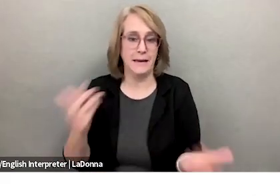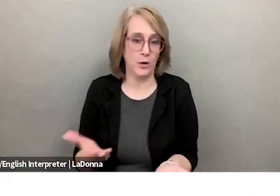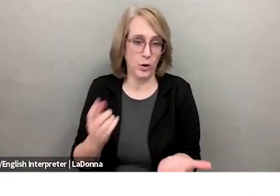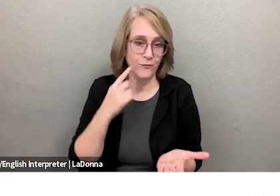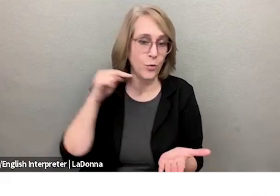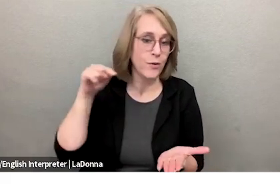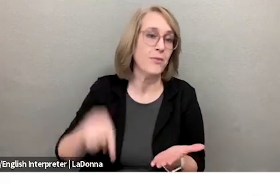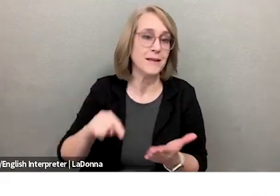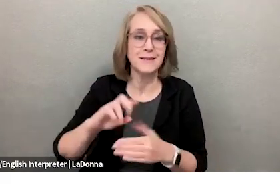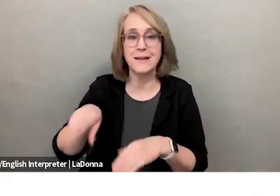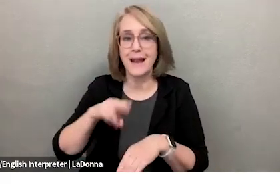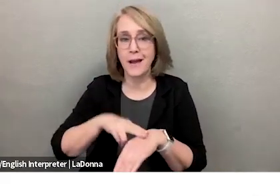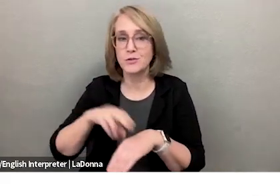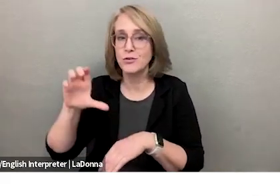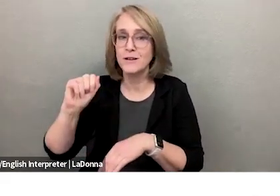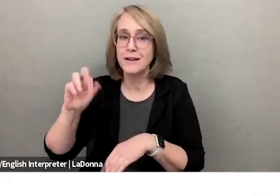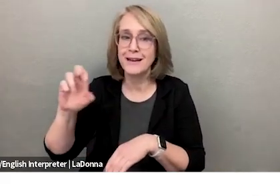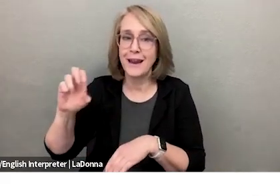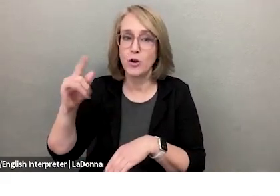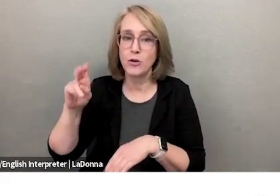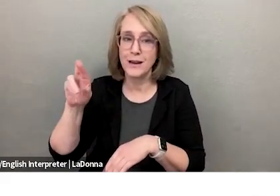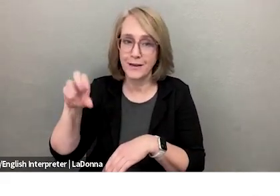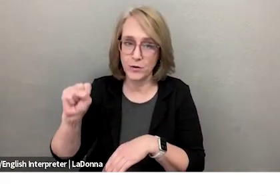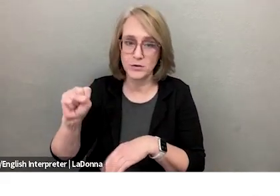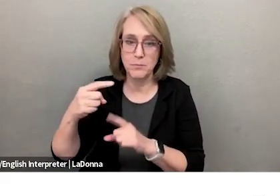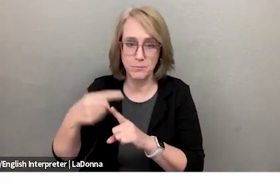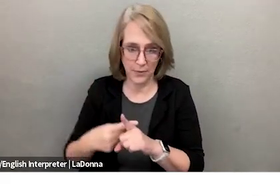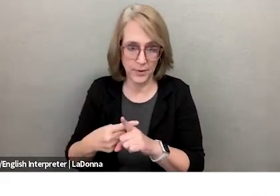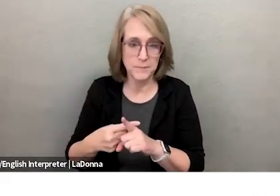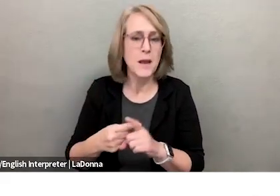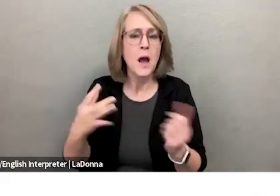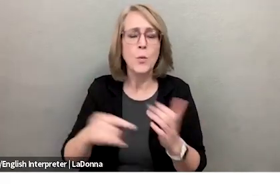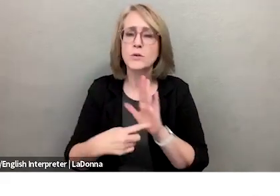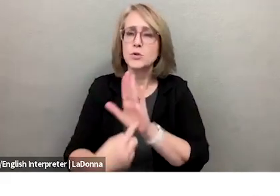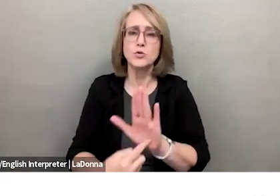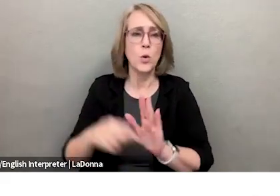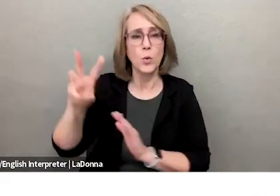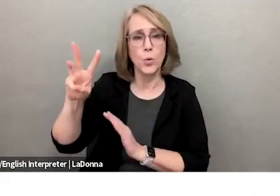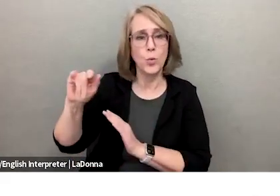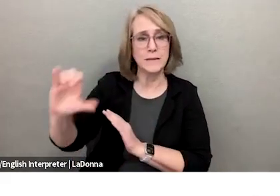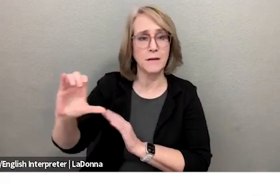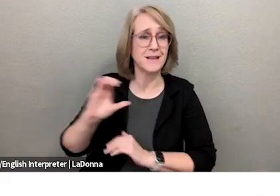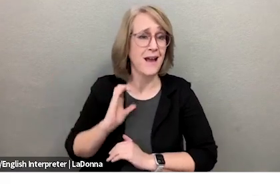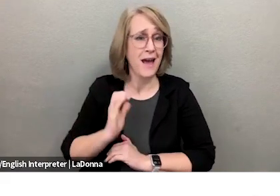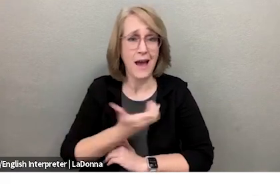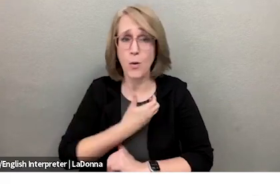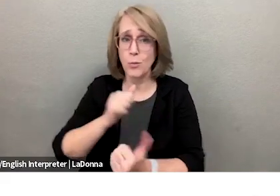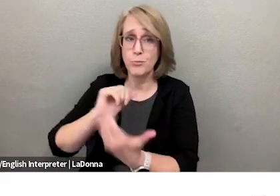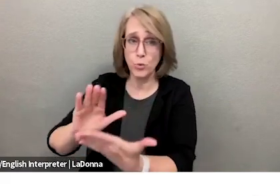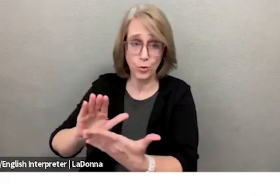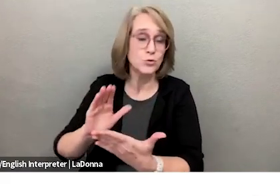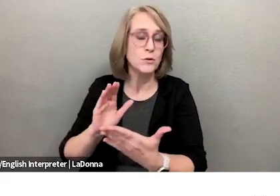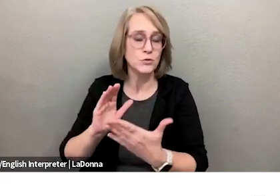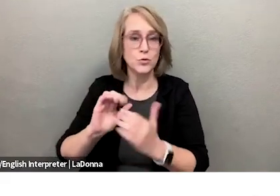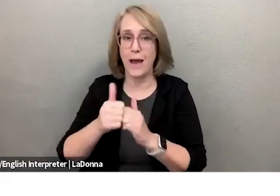Thank you so much for having me. Today, I'll be sharing Wisconsin's multifaceted approach to address the caregiver workforce